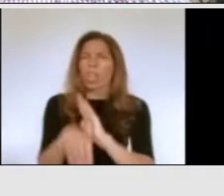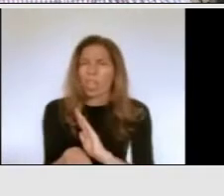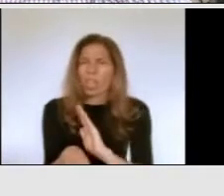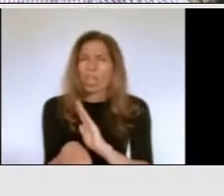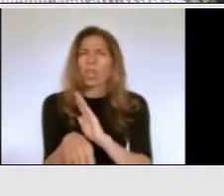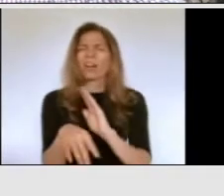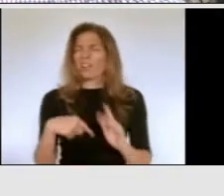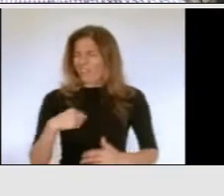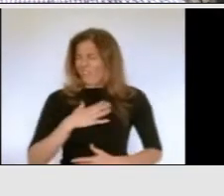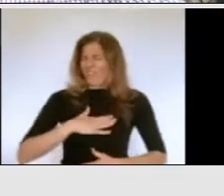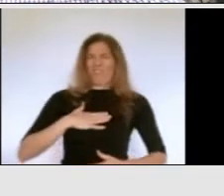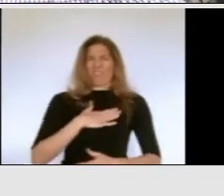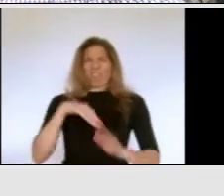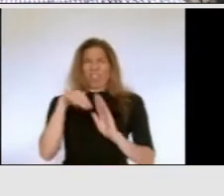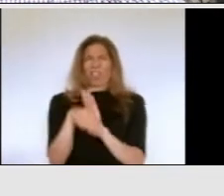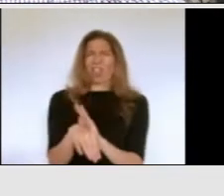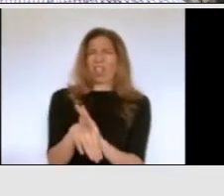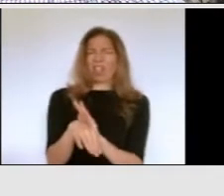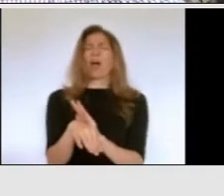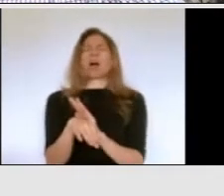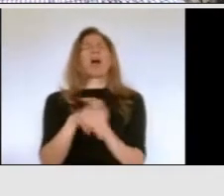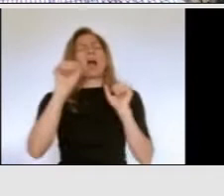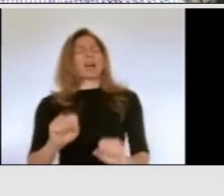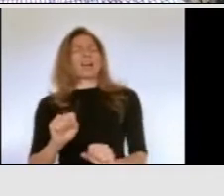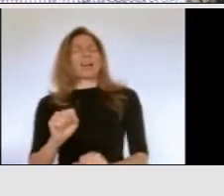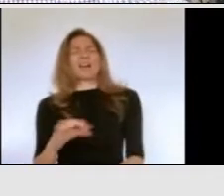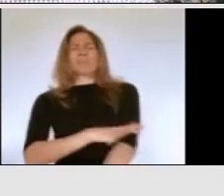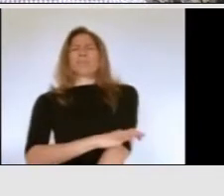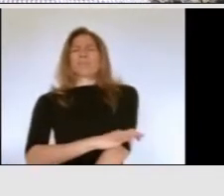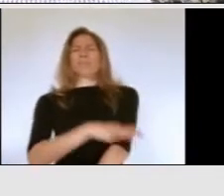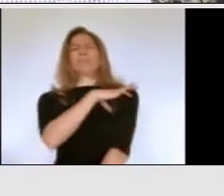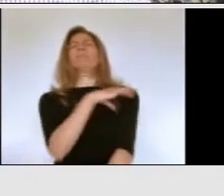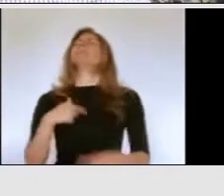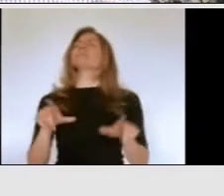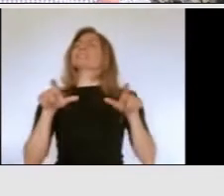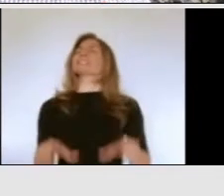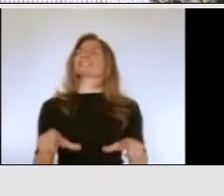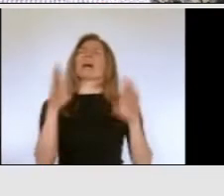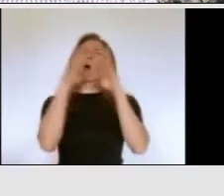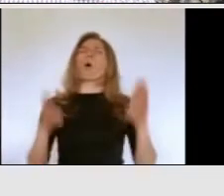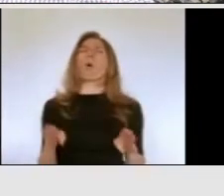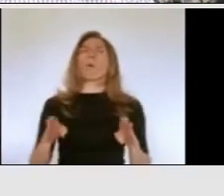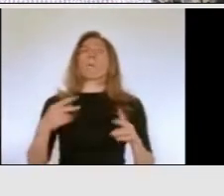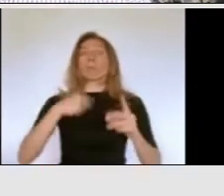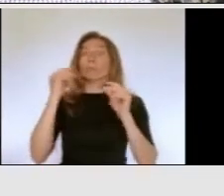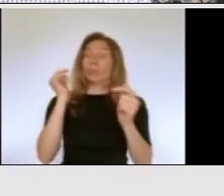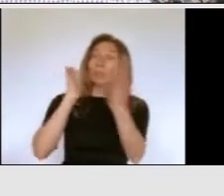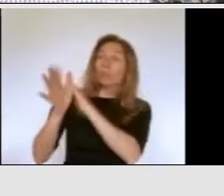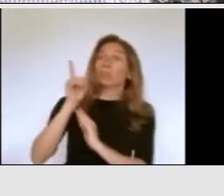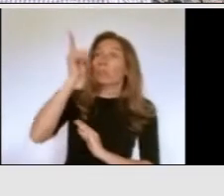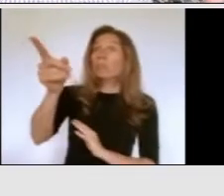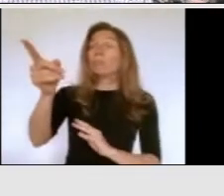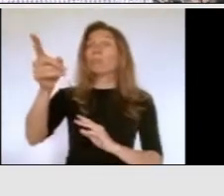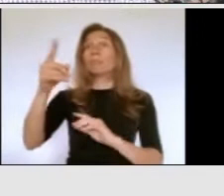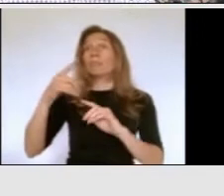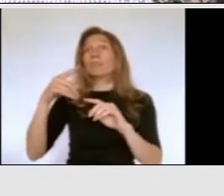unwell, then it can be very useful to have these measurements, allowing people to stay at home, engage in their community,